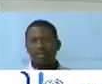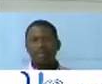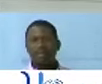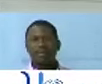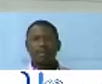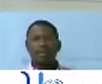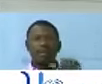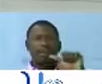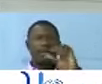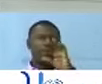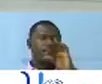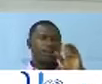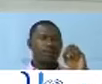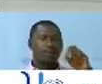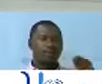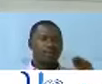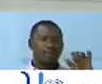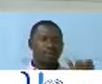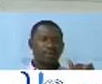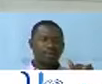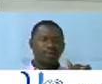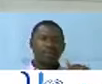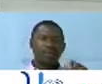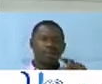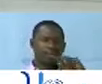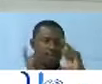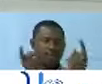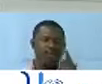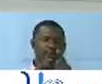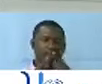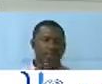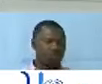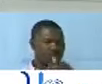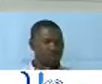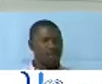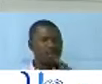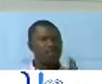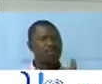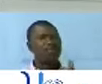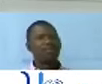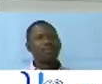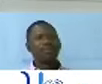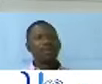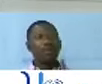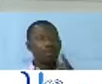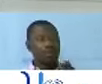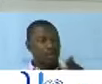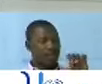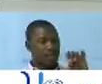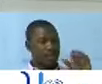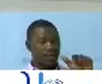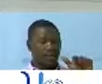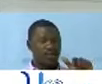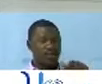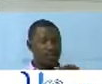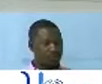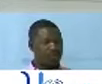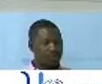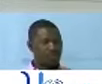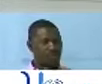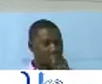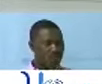on. So the NIA for sure. The Attorney General was